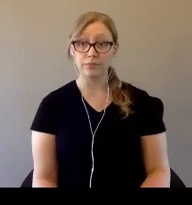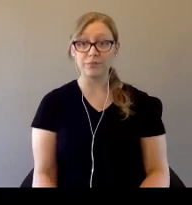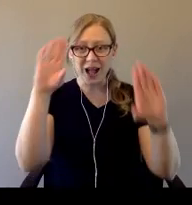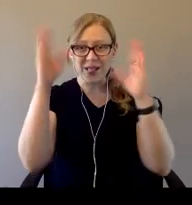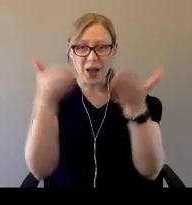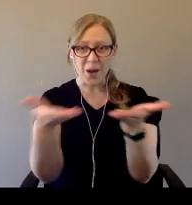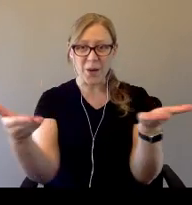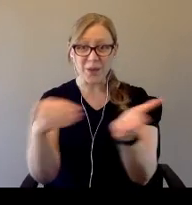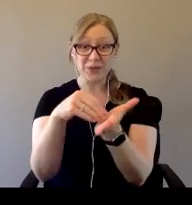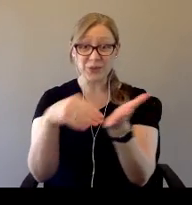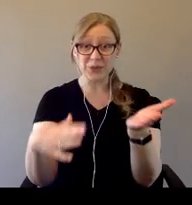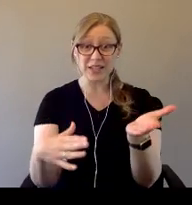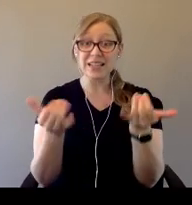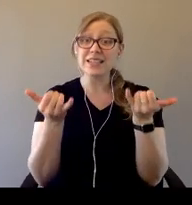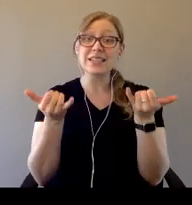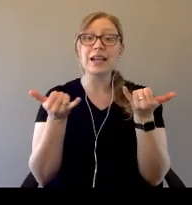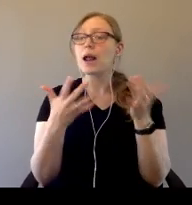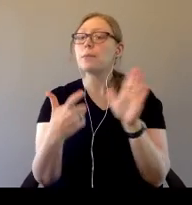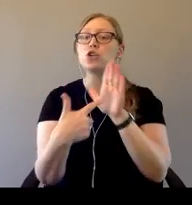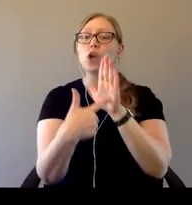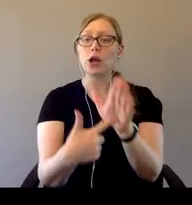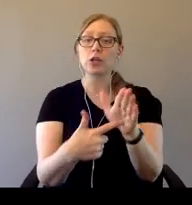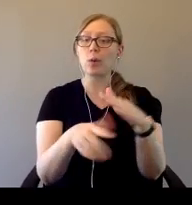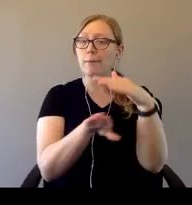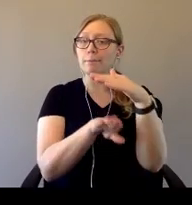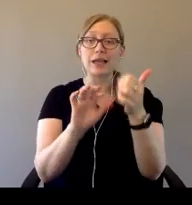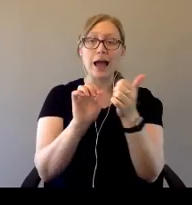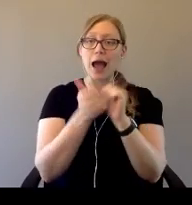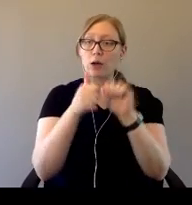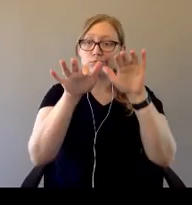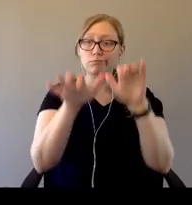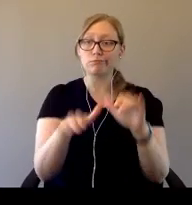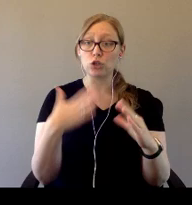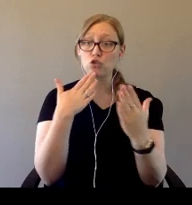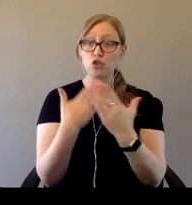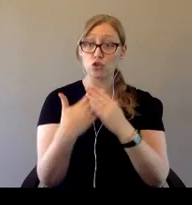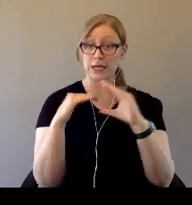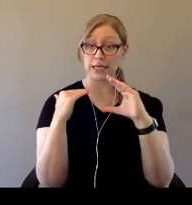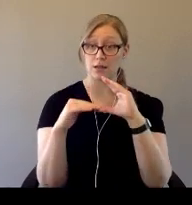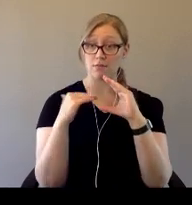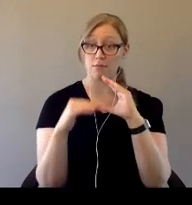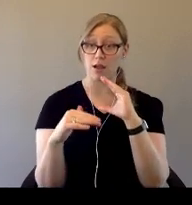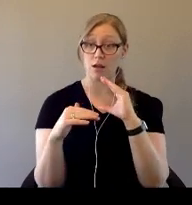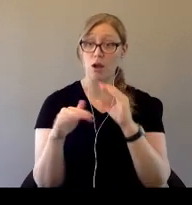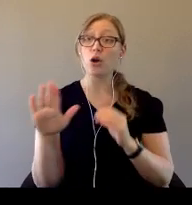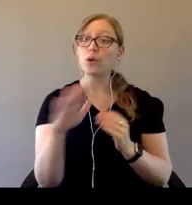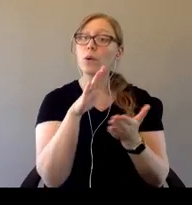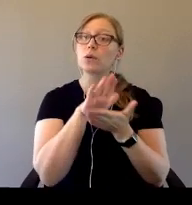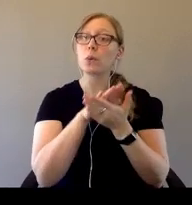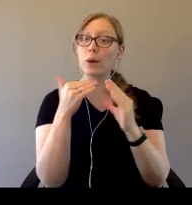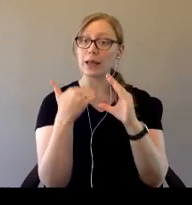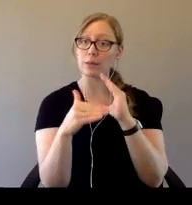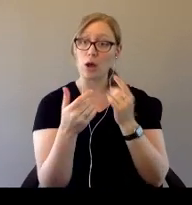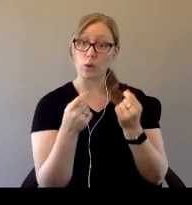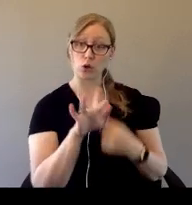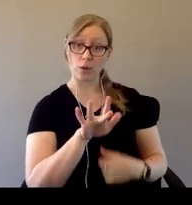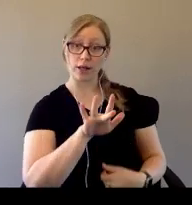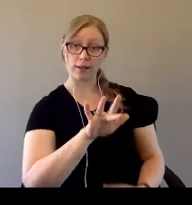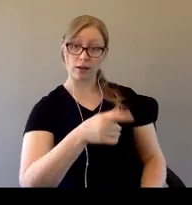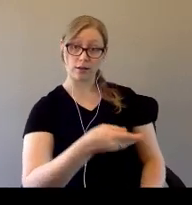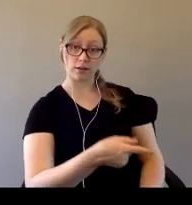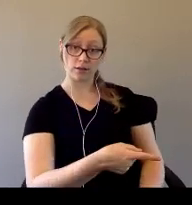Hello students, today I'm just going to show you the basics of how to write a good email. So in your school email you will click on